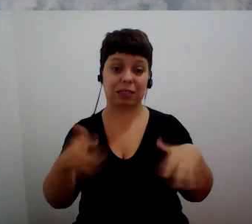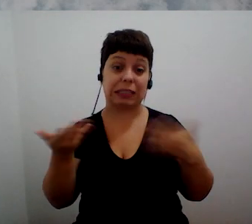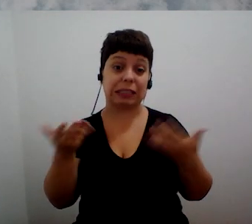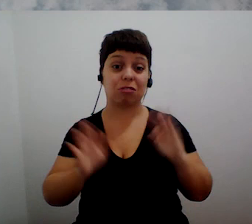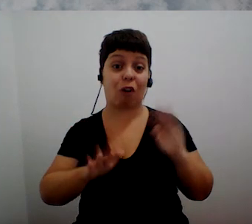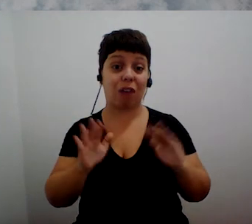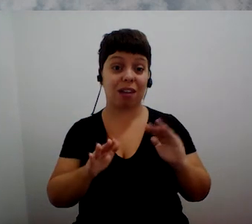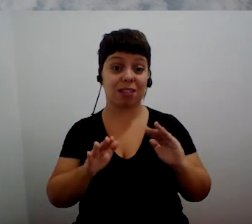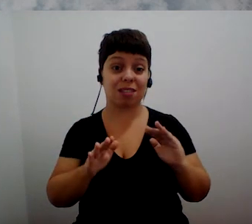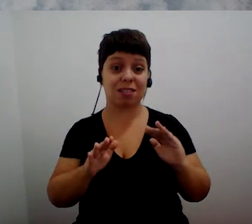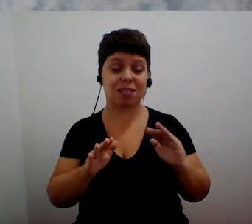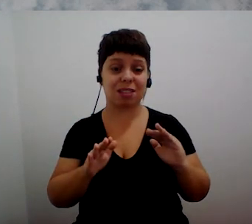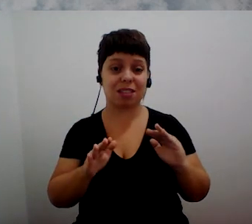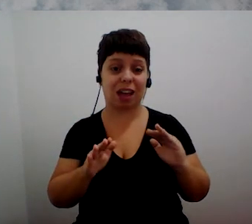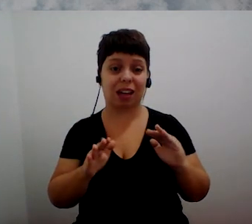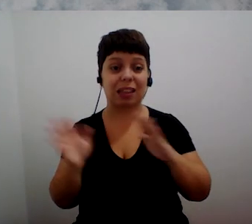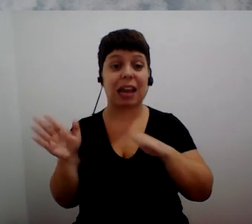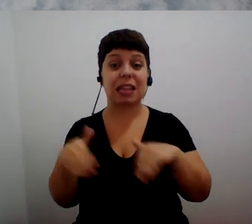and perhaps bring more